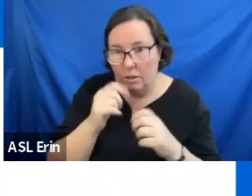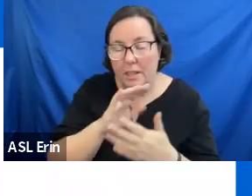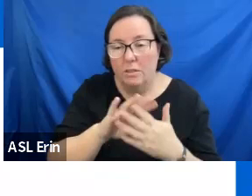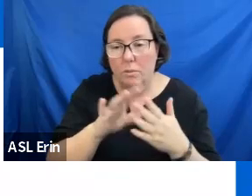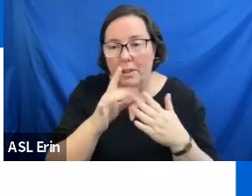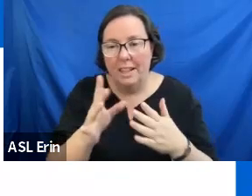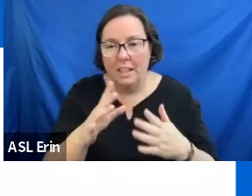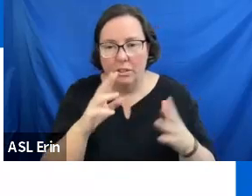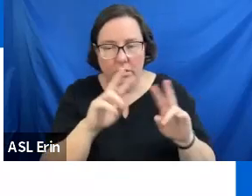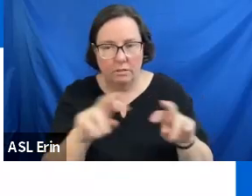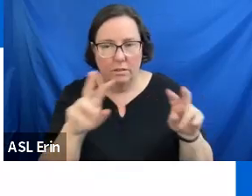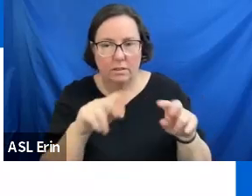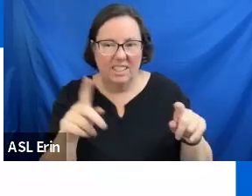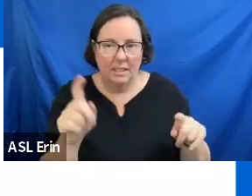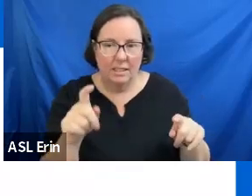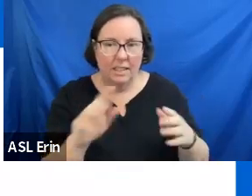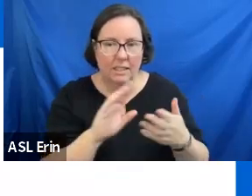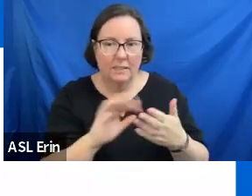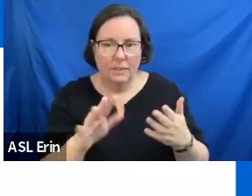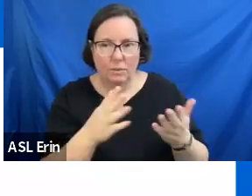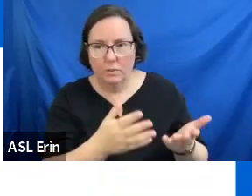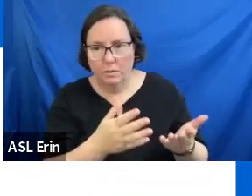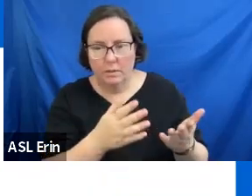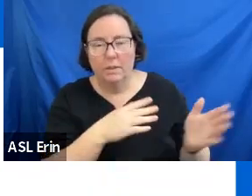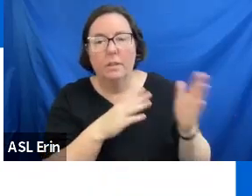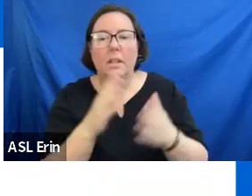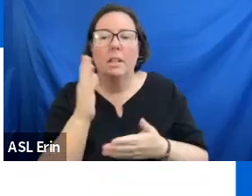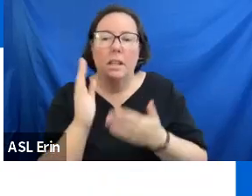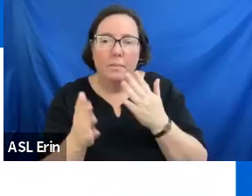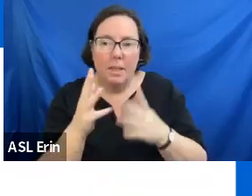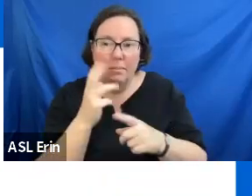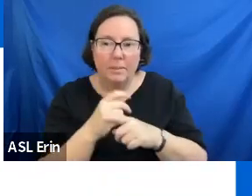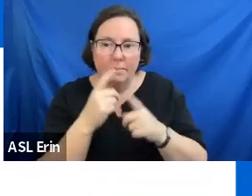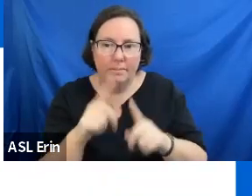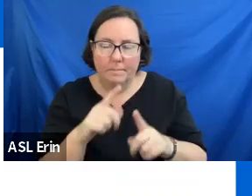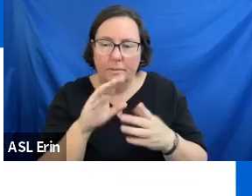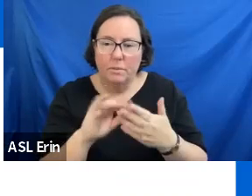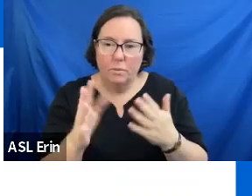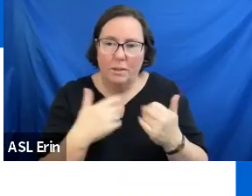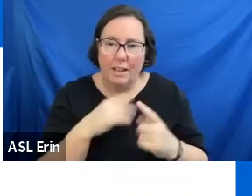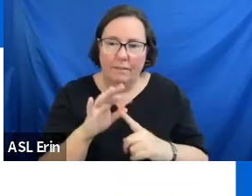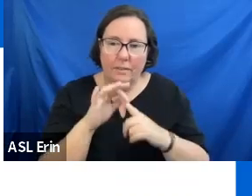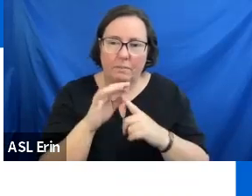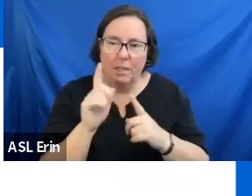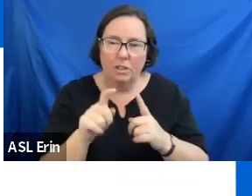the needs of students. There may be cases where students have needs